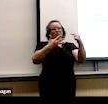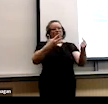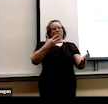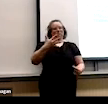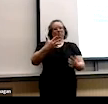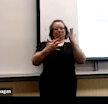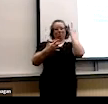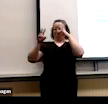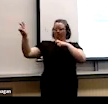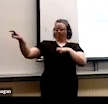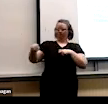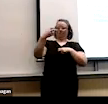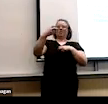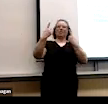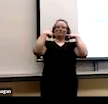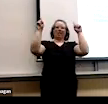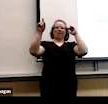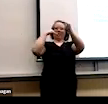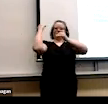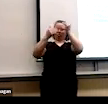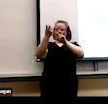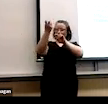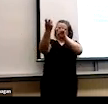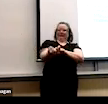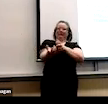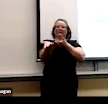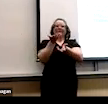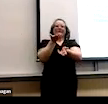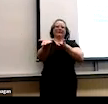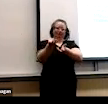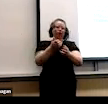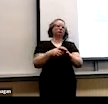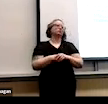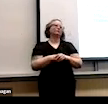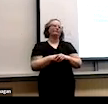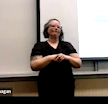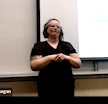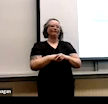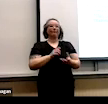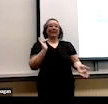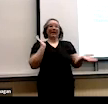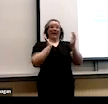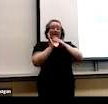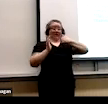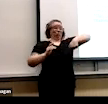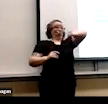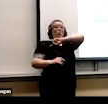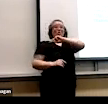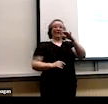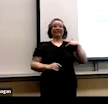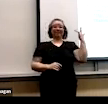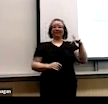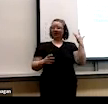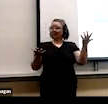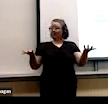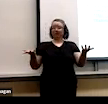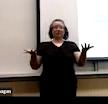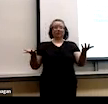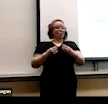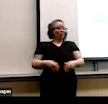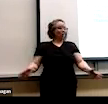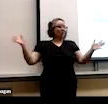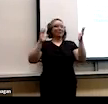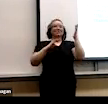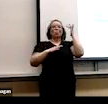when they're on the adult side. Again, one of those barriers that's been identified for adult providers is that there's no guidelines. And in